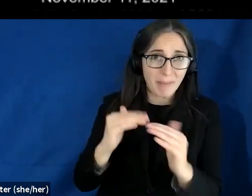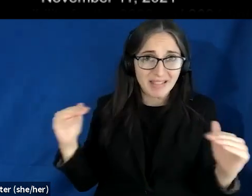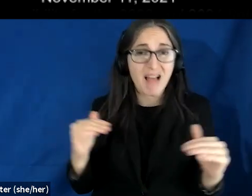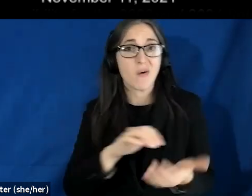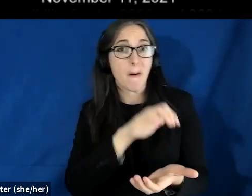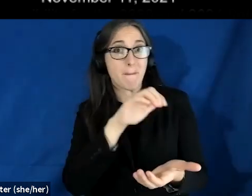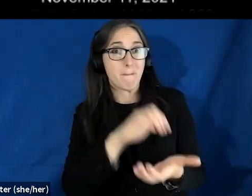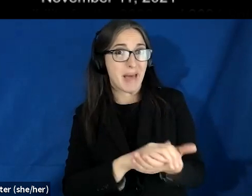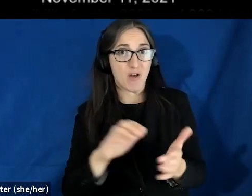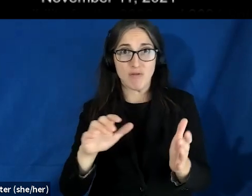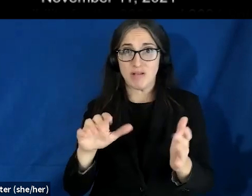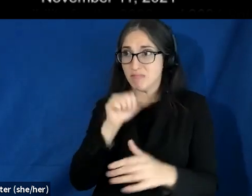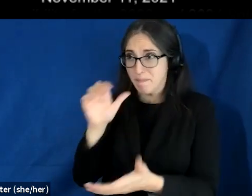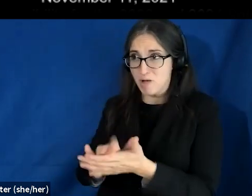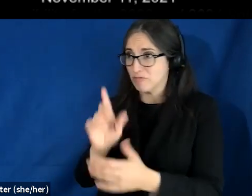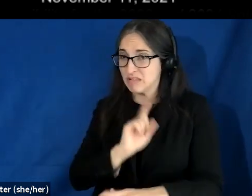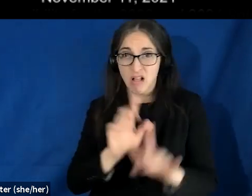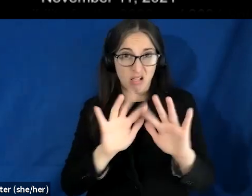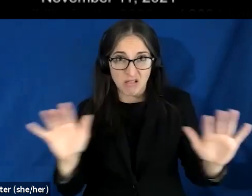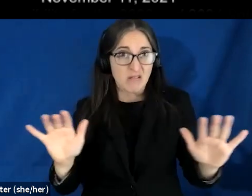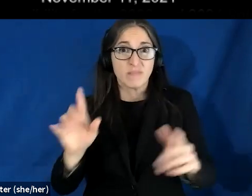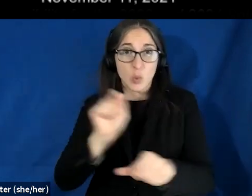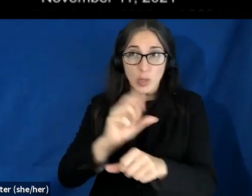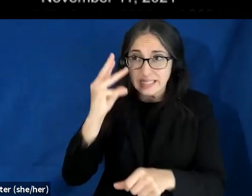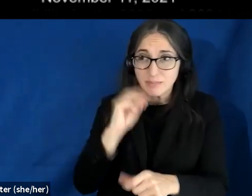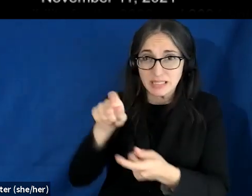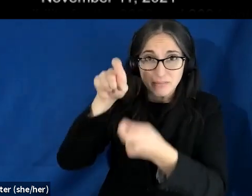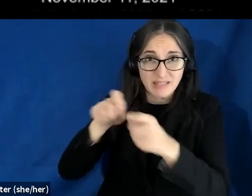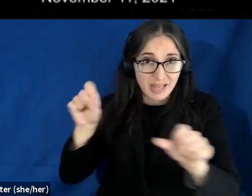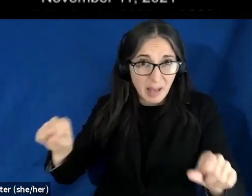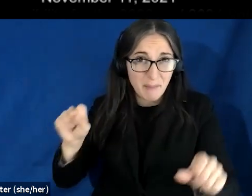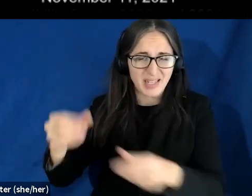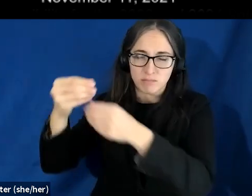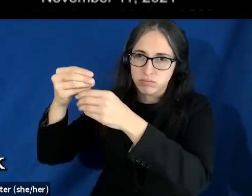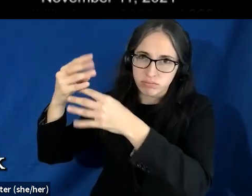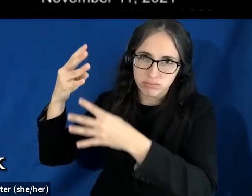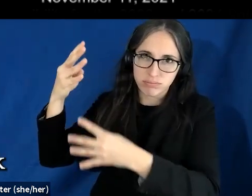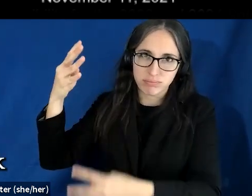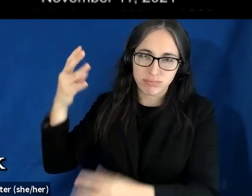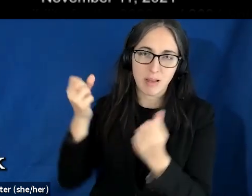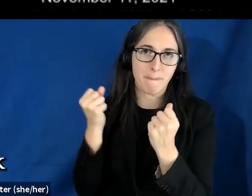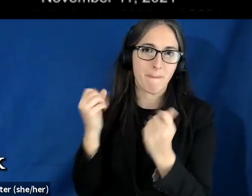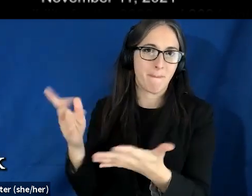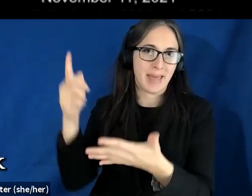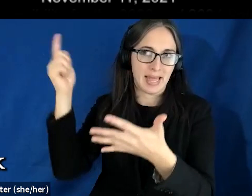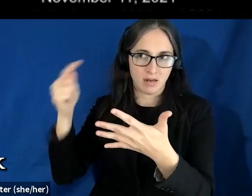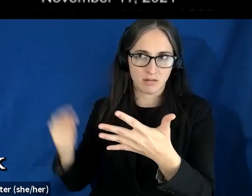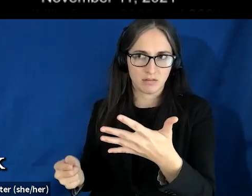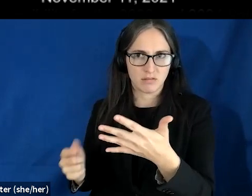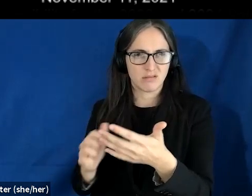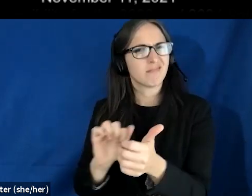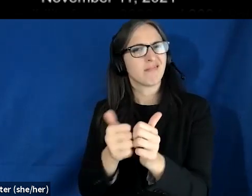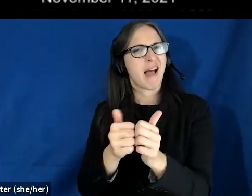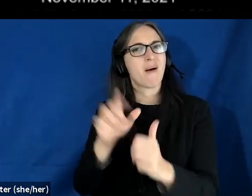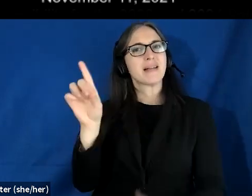academic interests, work experience, specific abilities. So lots of things. And so how could we have a DEI